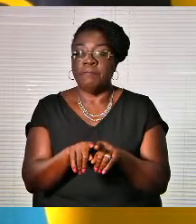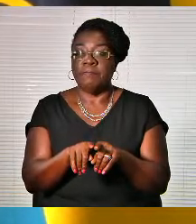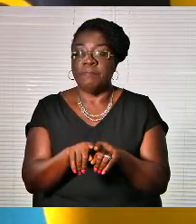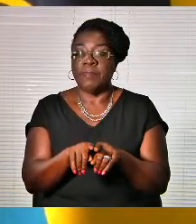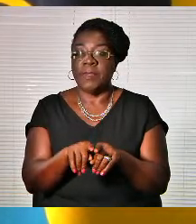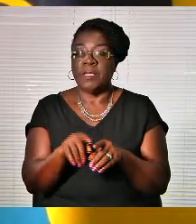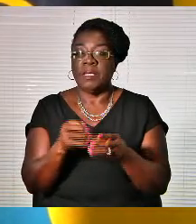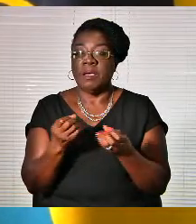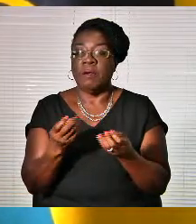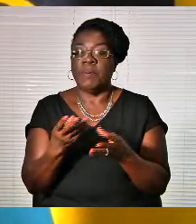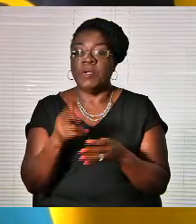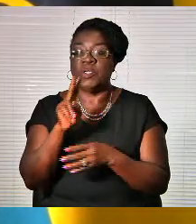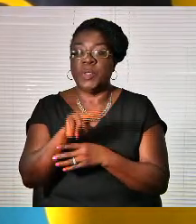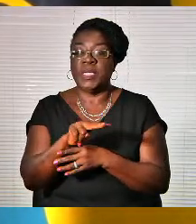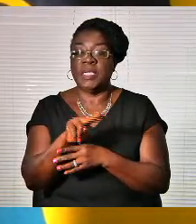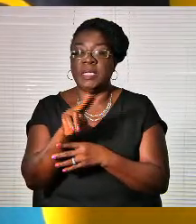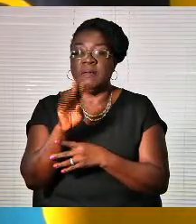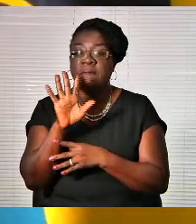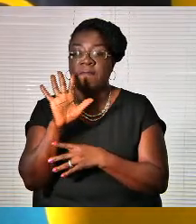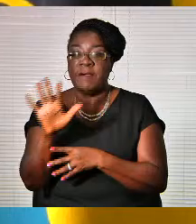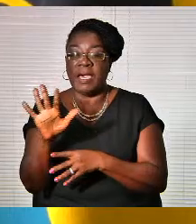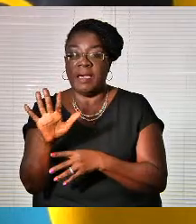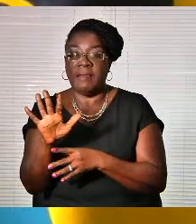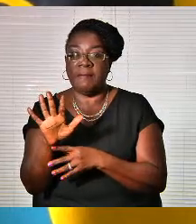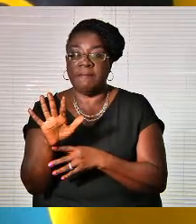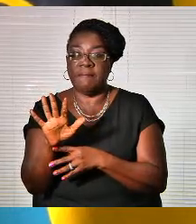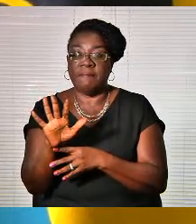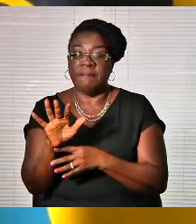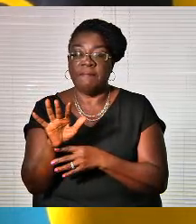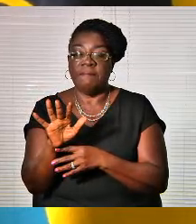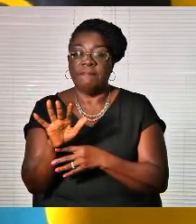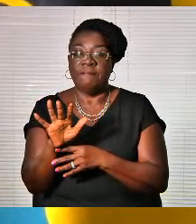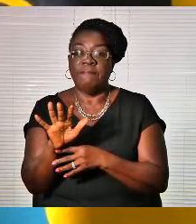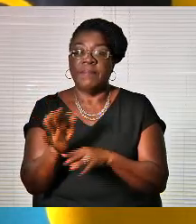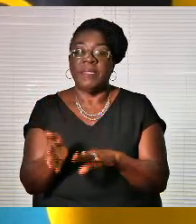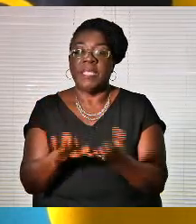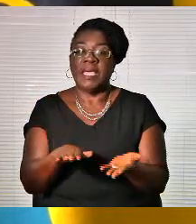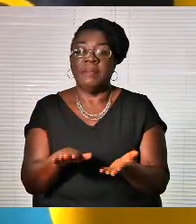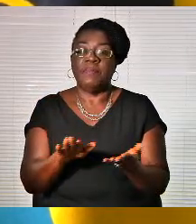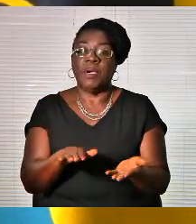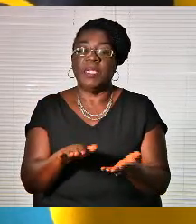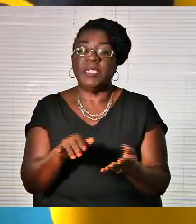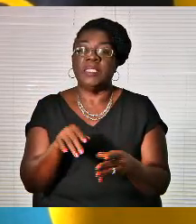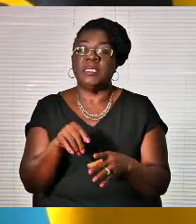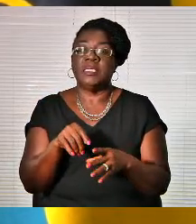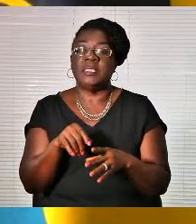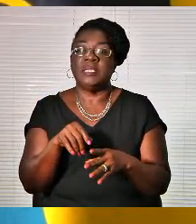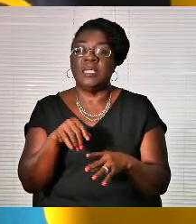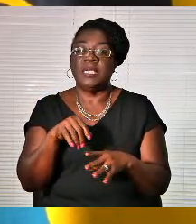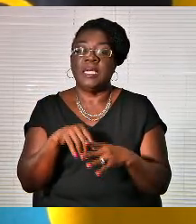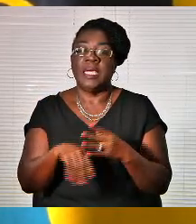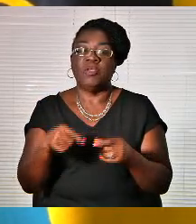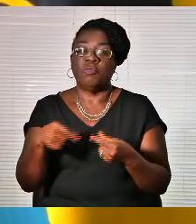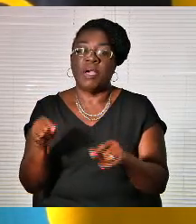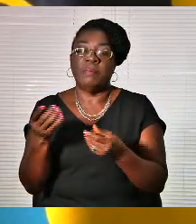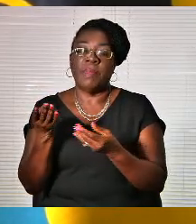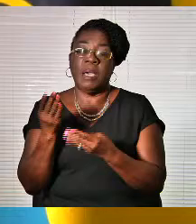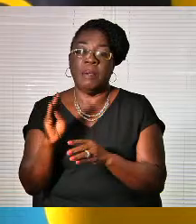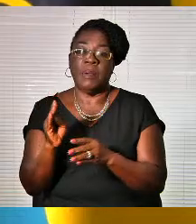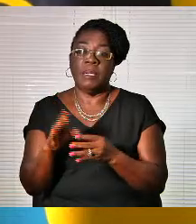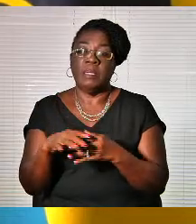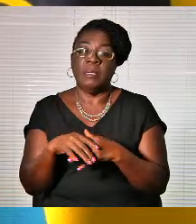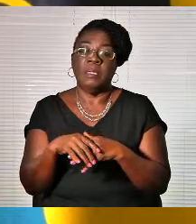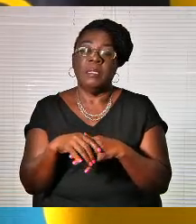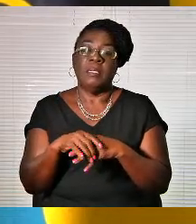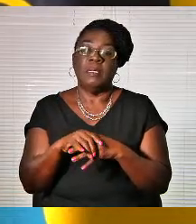about 25, and at times our numbers can go up 2 to 3 times that amount.